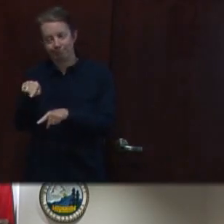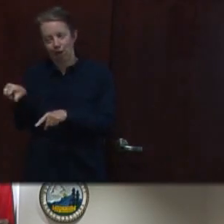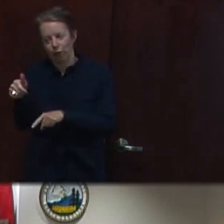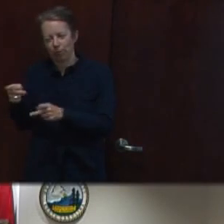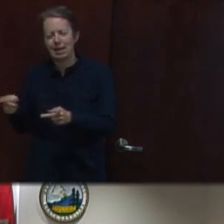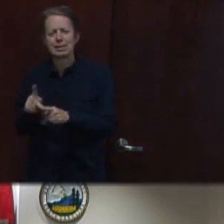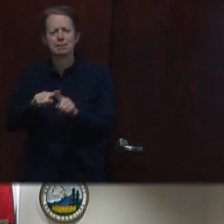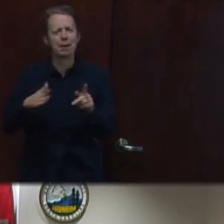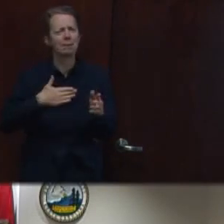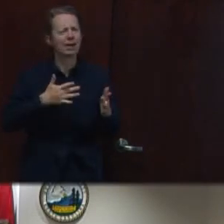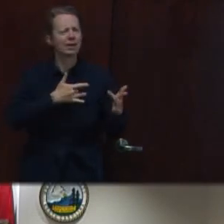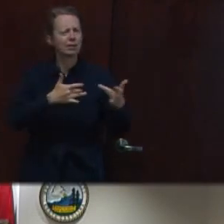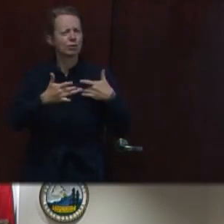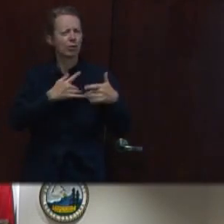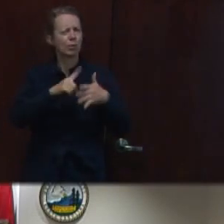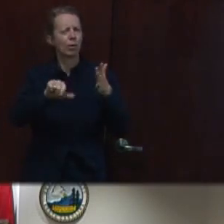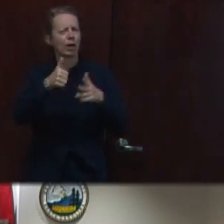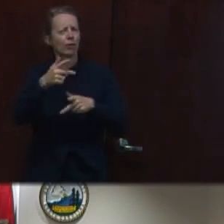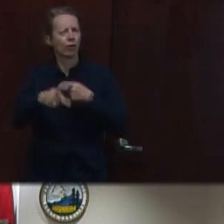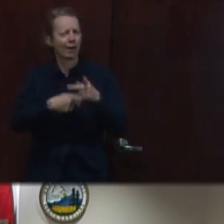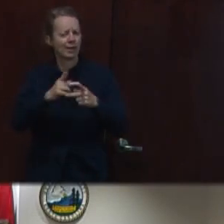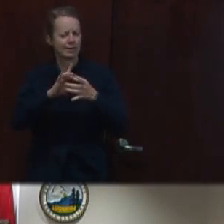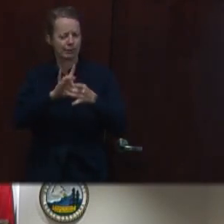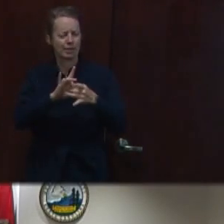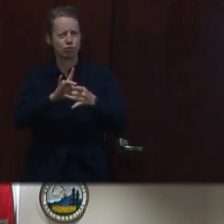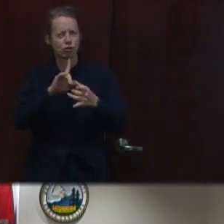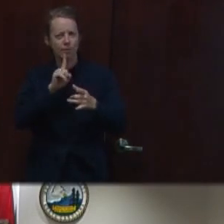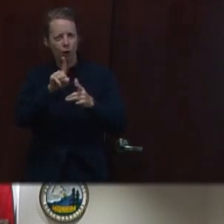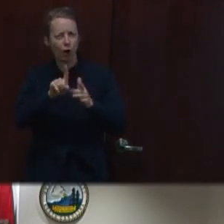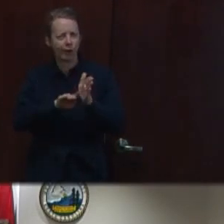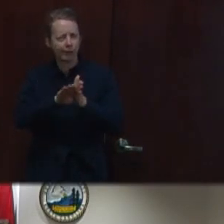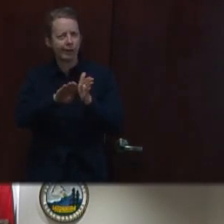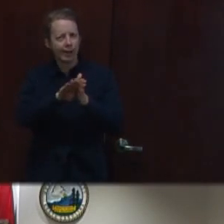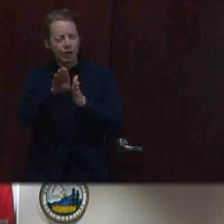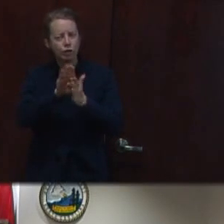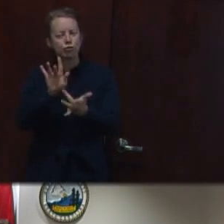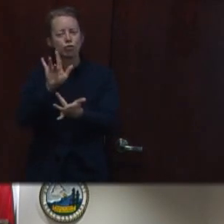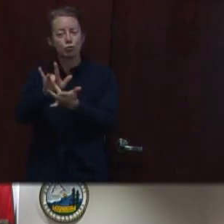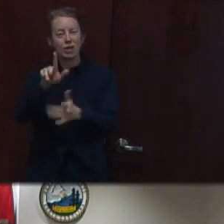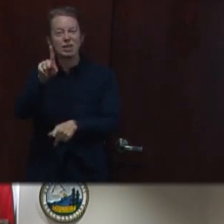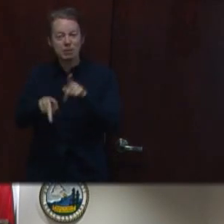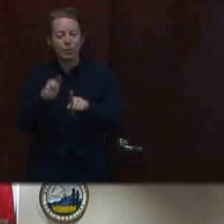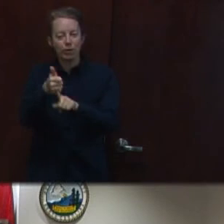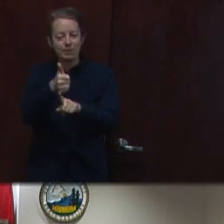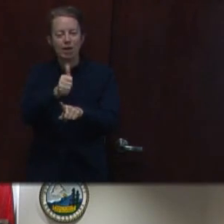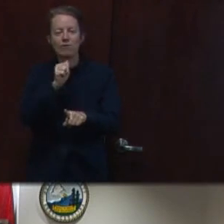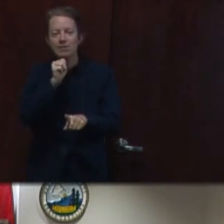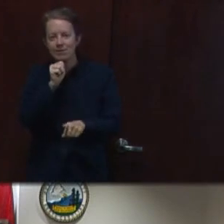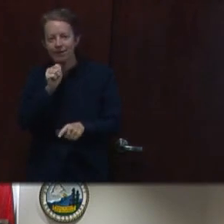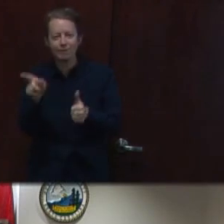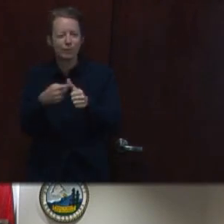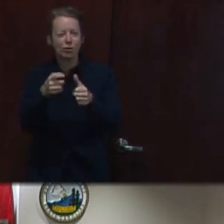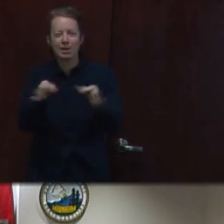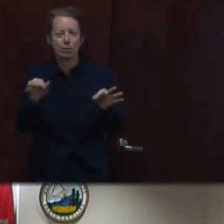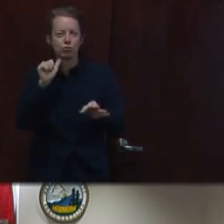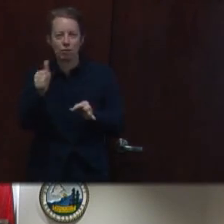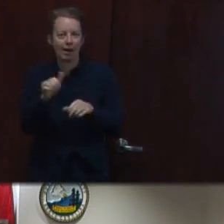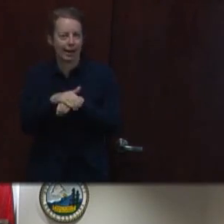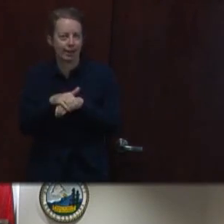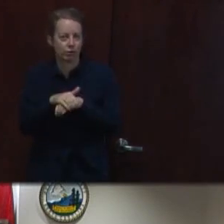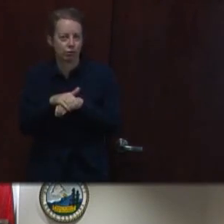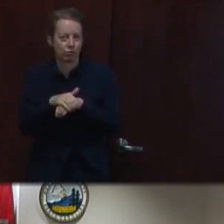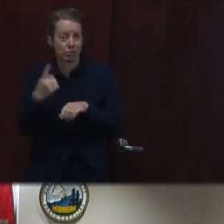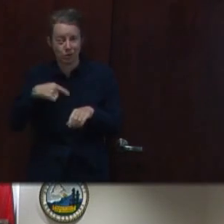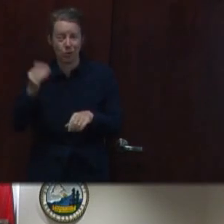of relationships are being built to specifically reach our non-native English speakers, as we know that's a significant portion of